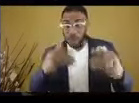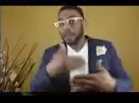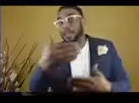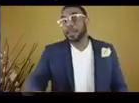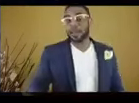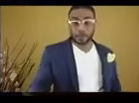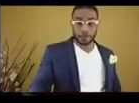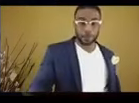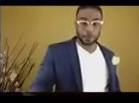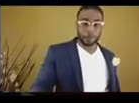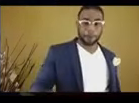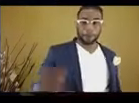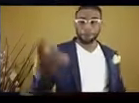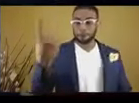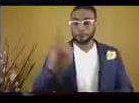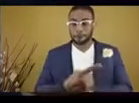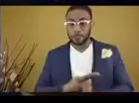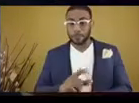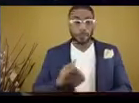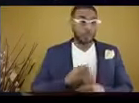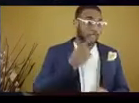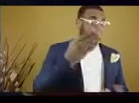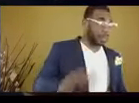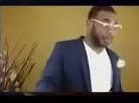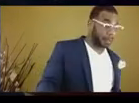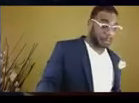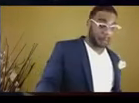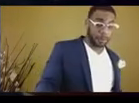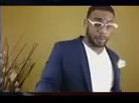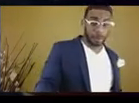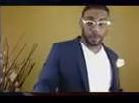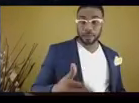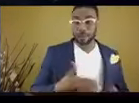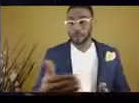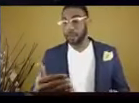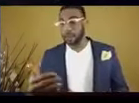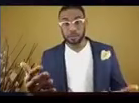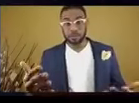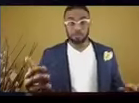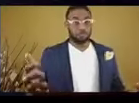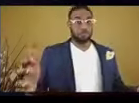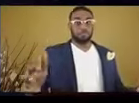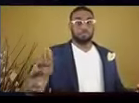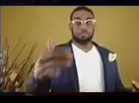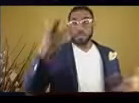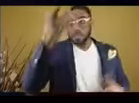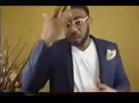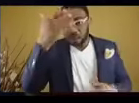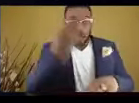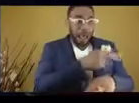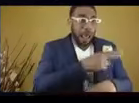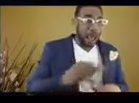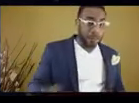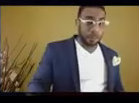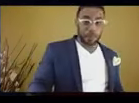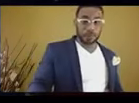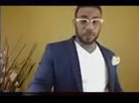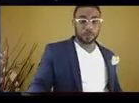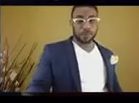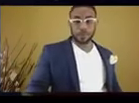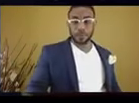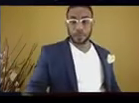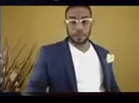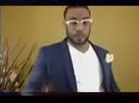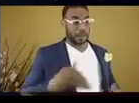like one day your loved one is there and the next they're sick in a hospital, unable to breathe and